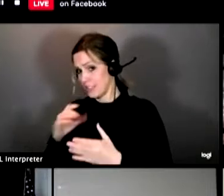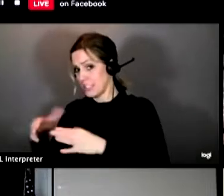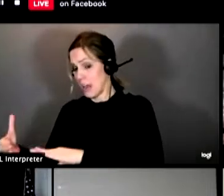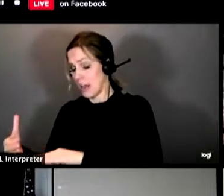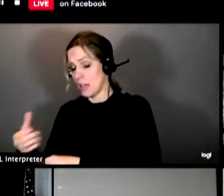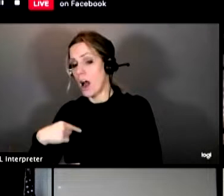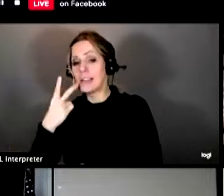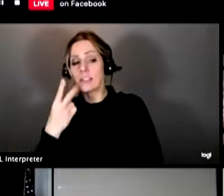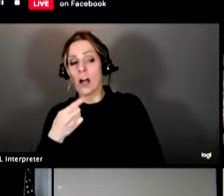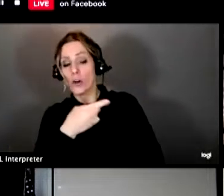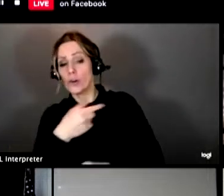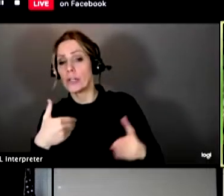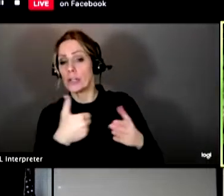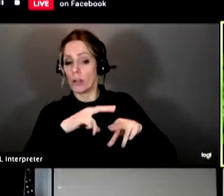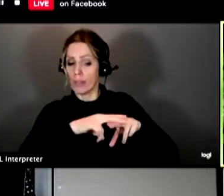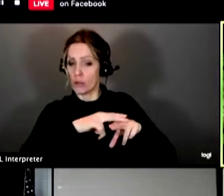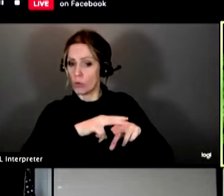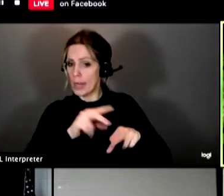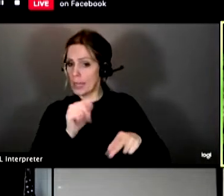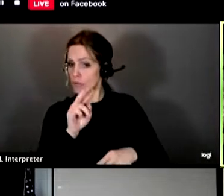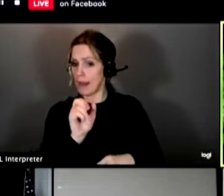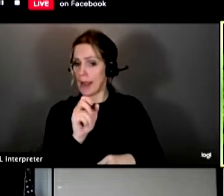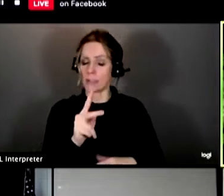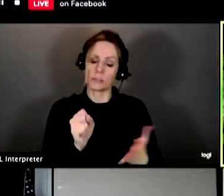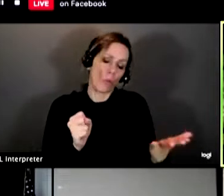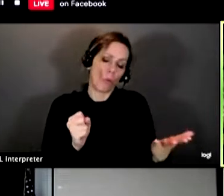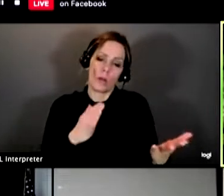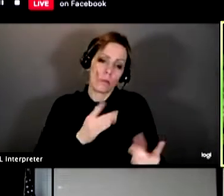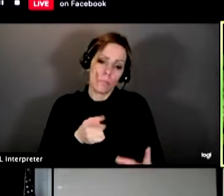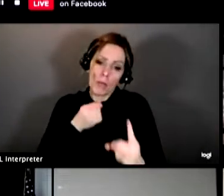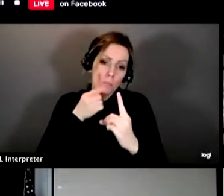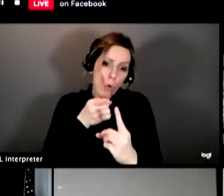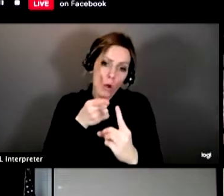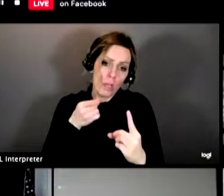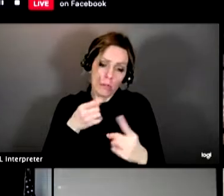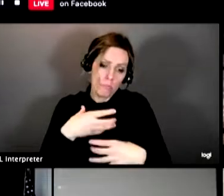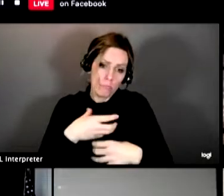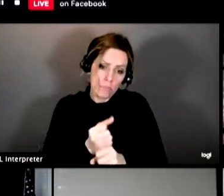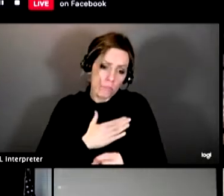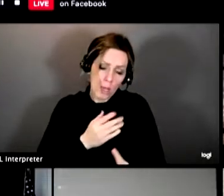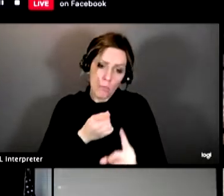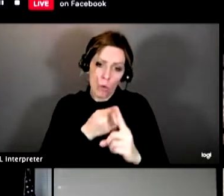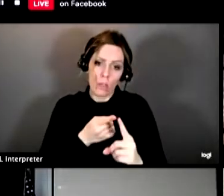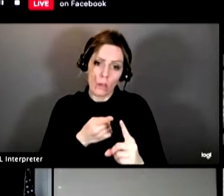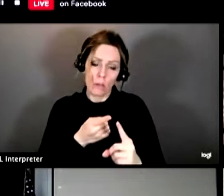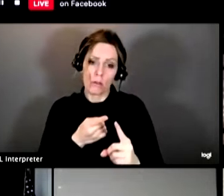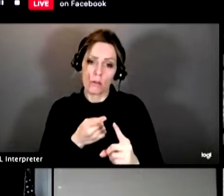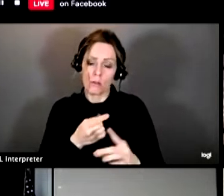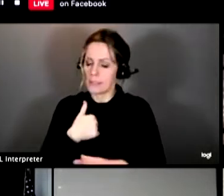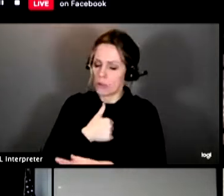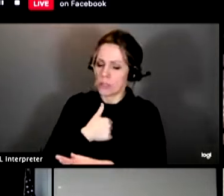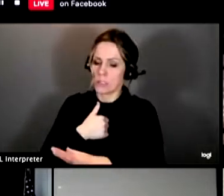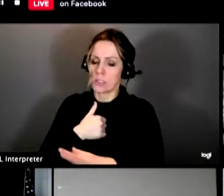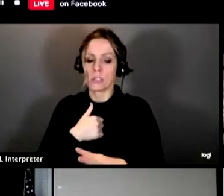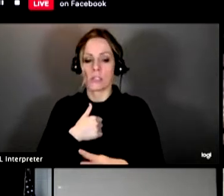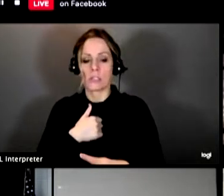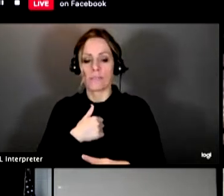No, Willow. Well, I just think go ahead. I'm sorry. Yeah, I just think it